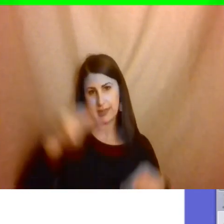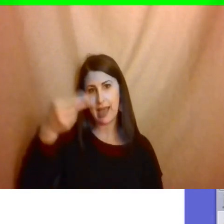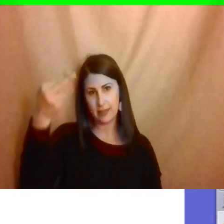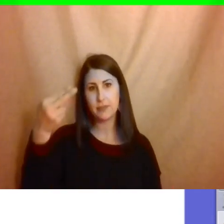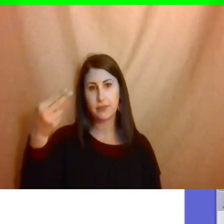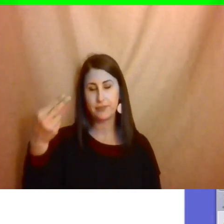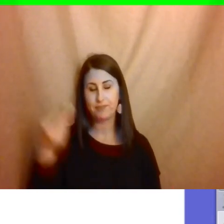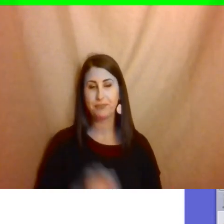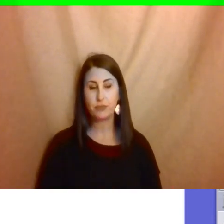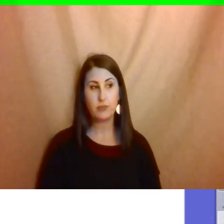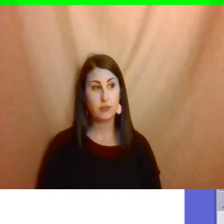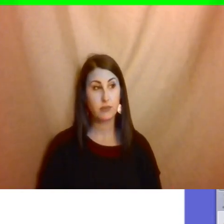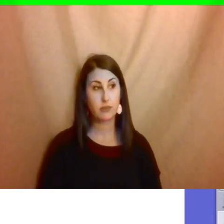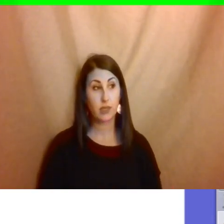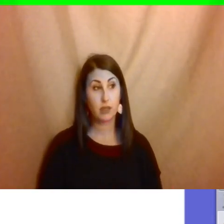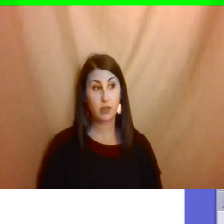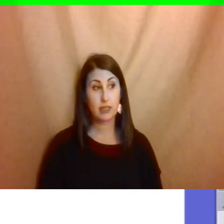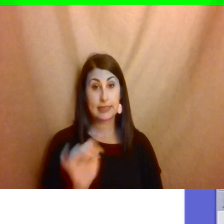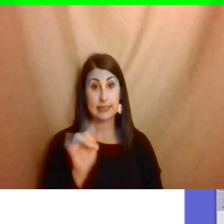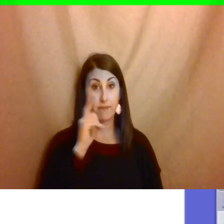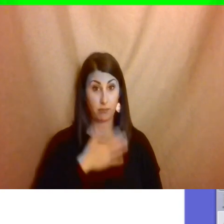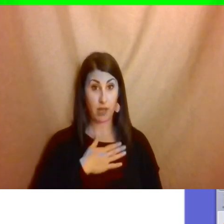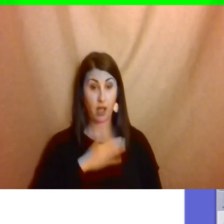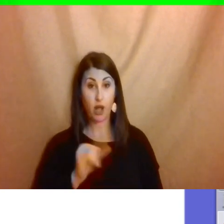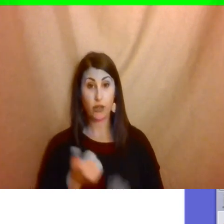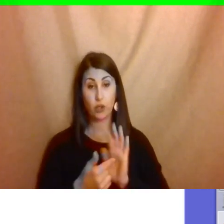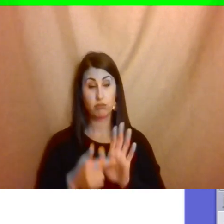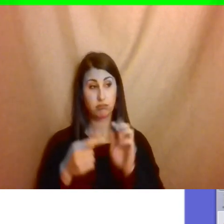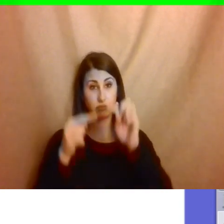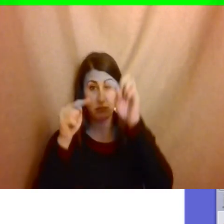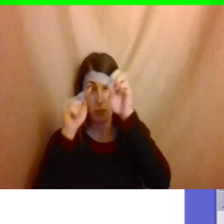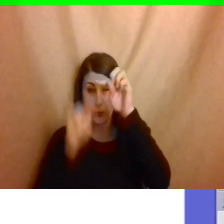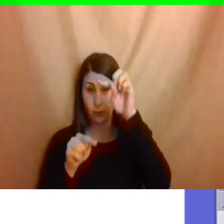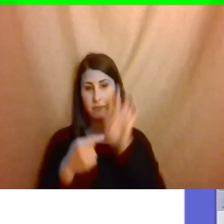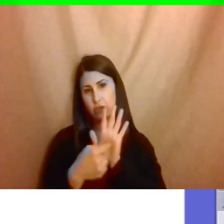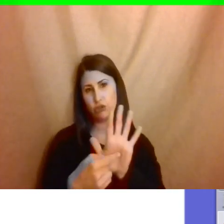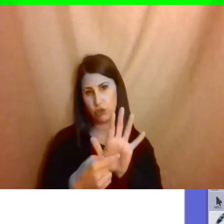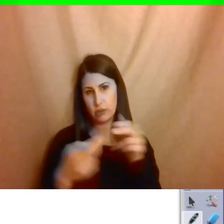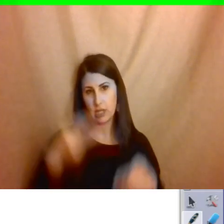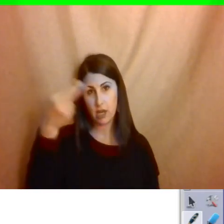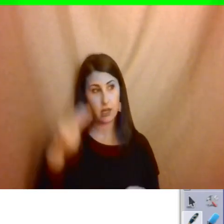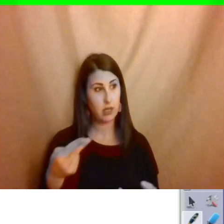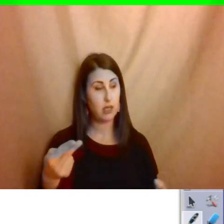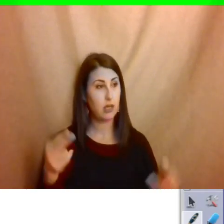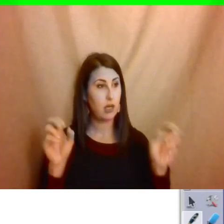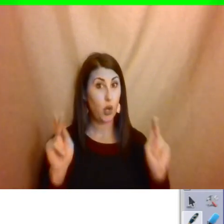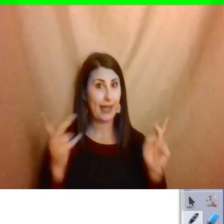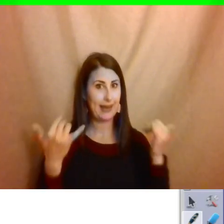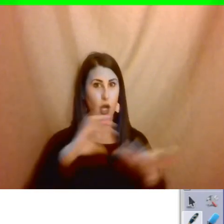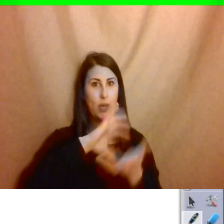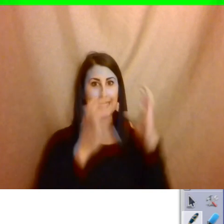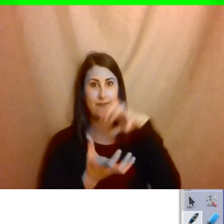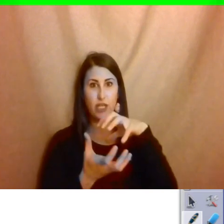here, straight down is the height. All right, now sphere. A sphere is one that people have trouble